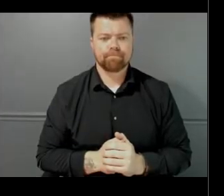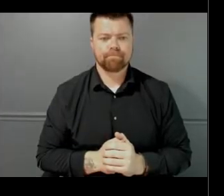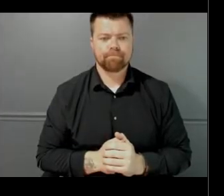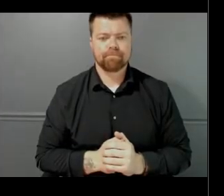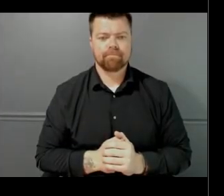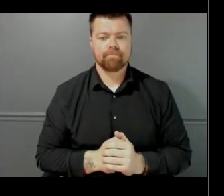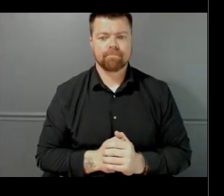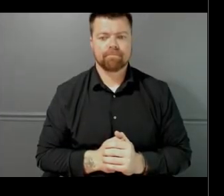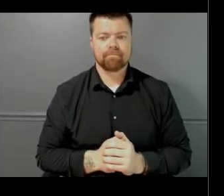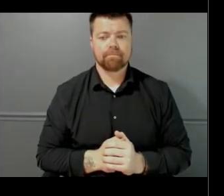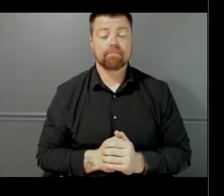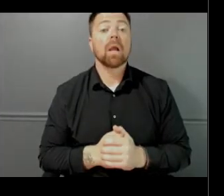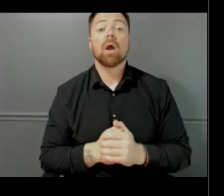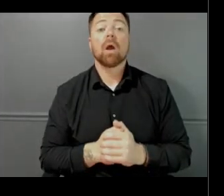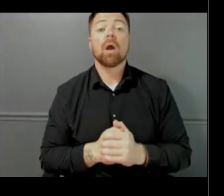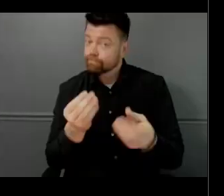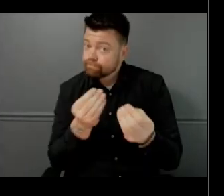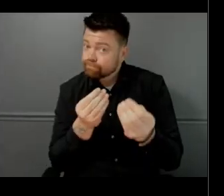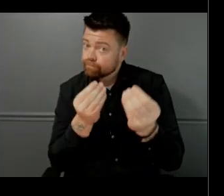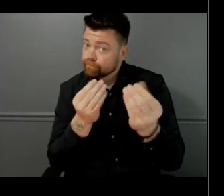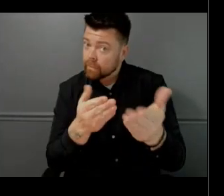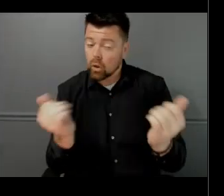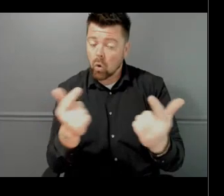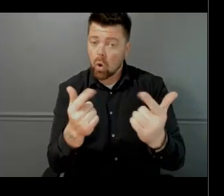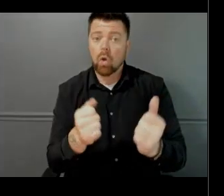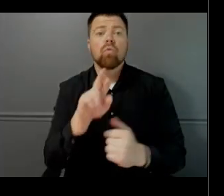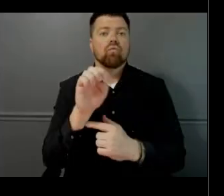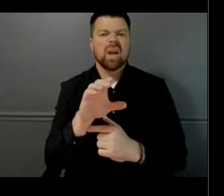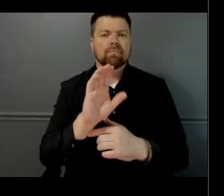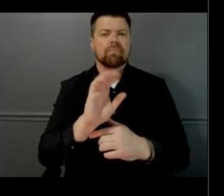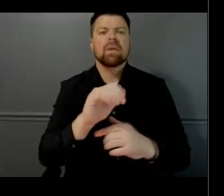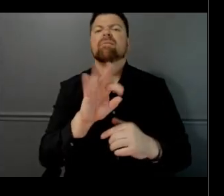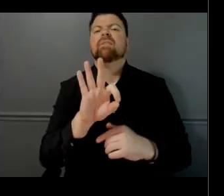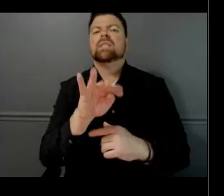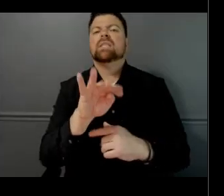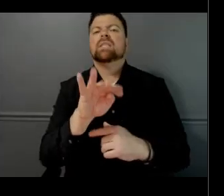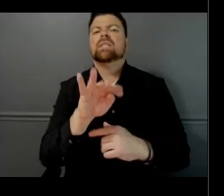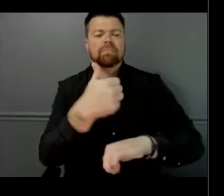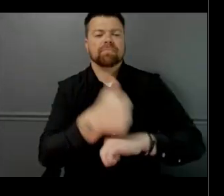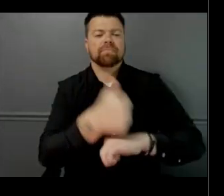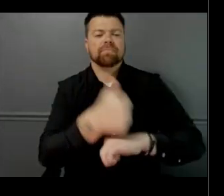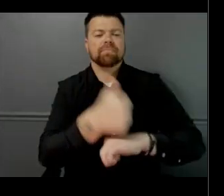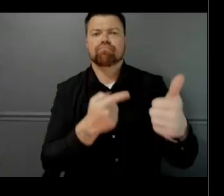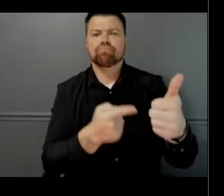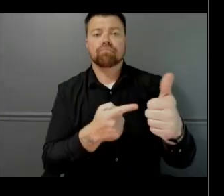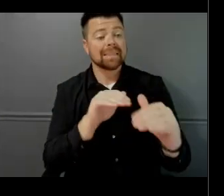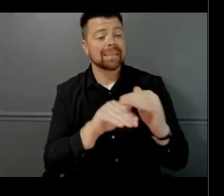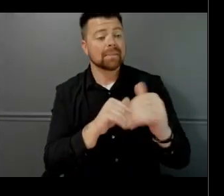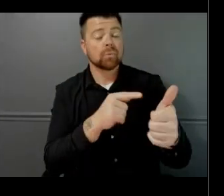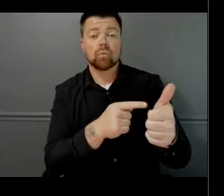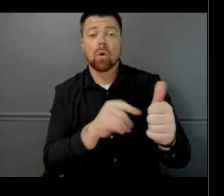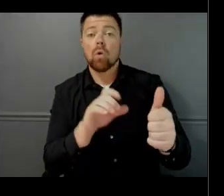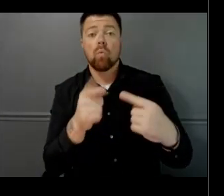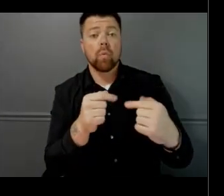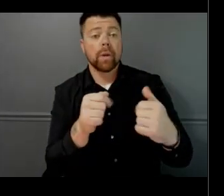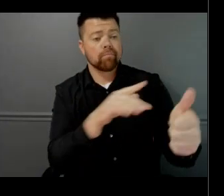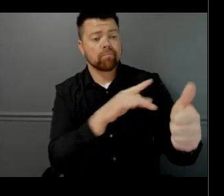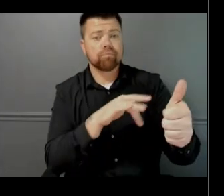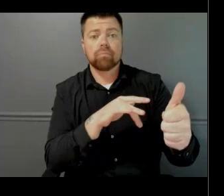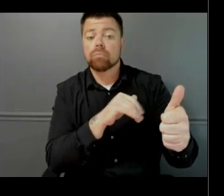It is recommended that all recreational facilities be accessible when the site is relatively flat.